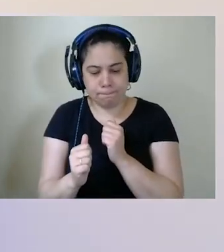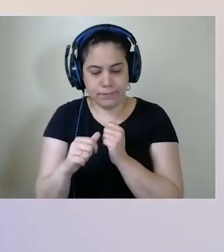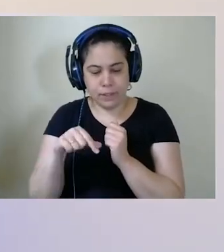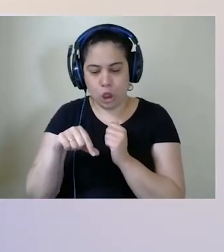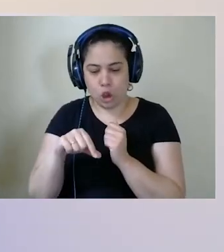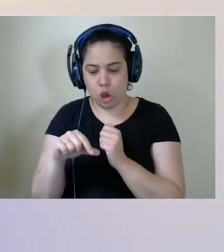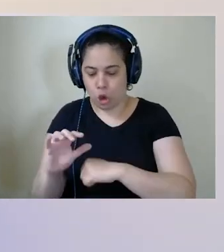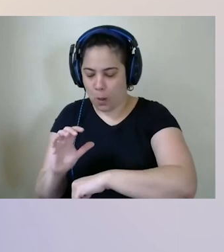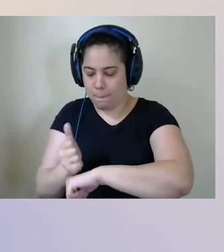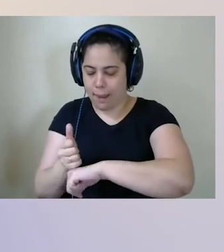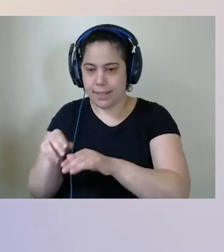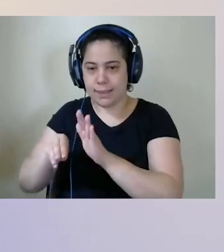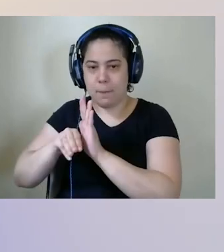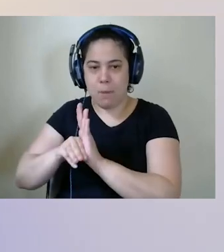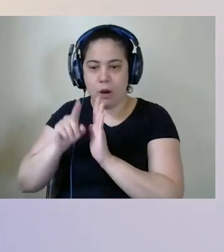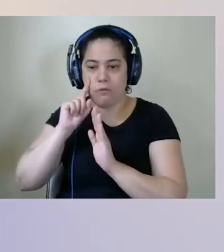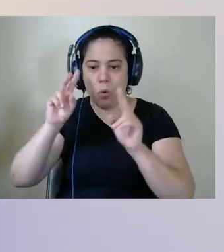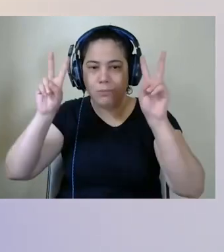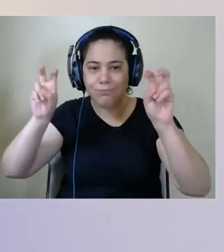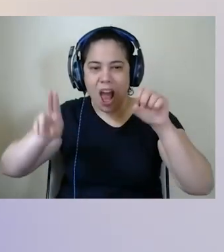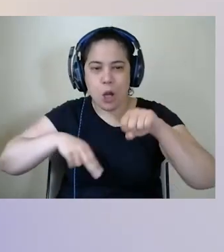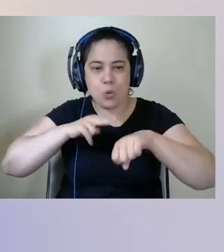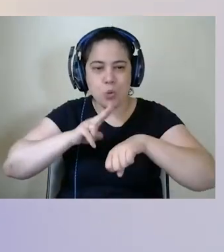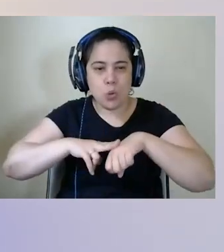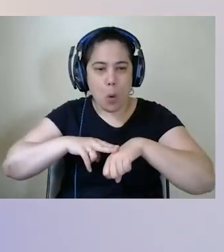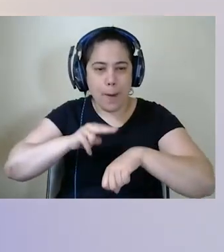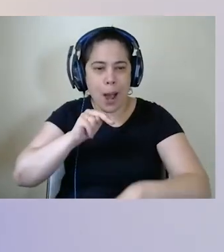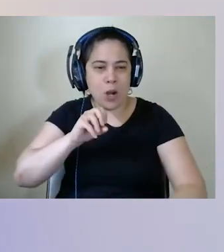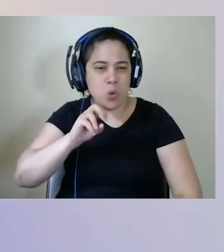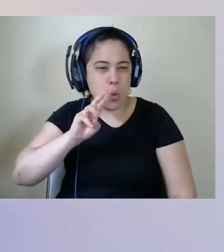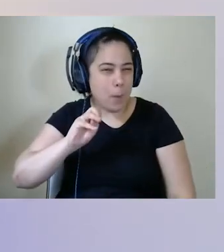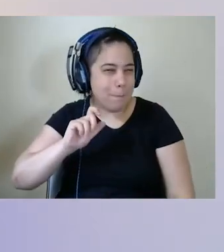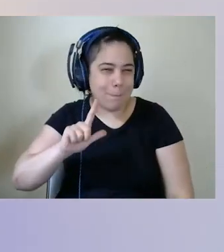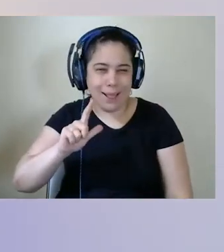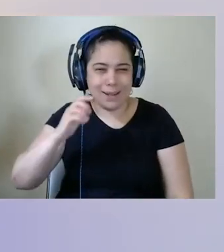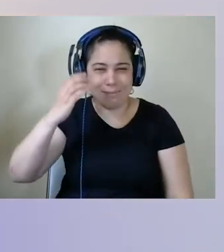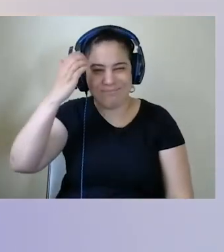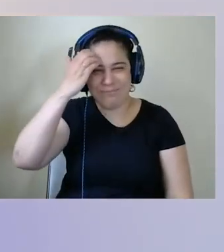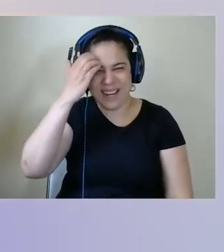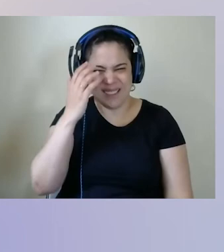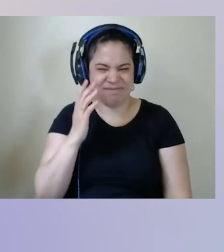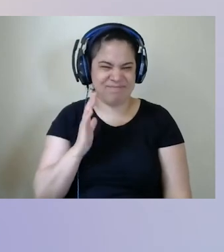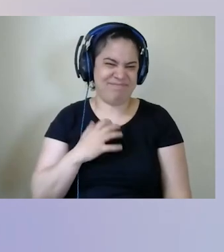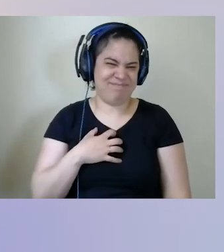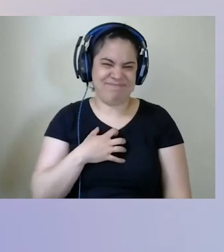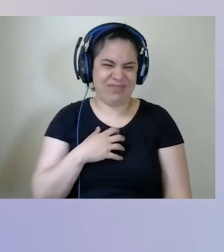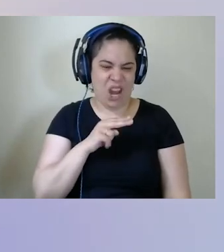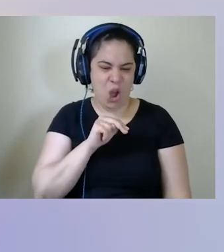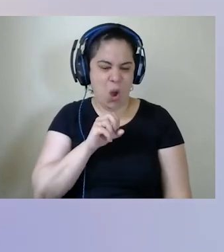Q-based model of what a normal brain looks like. Well, as I said to a group